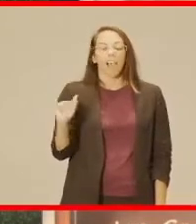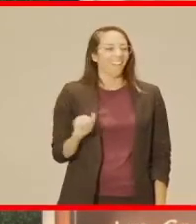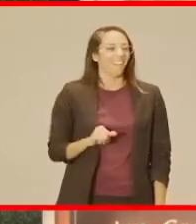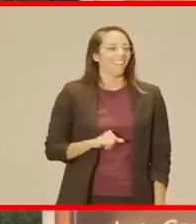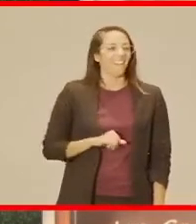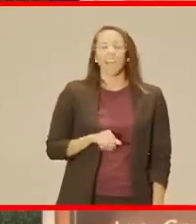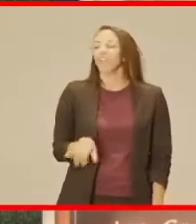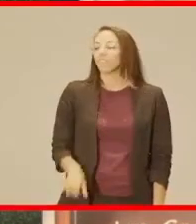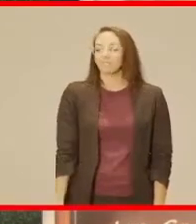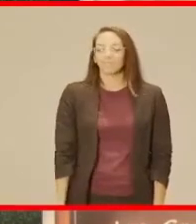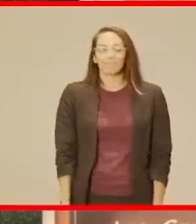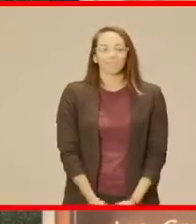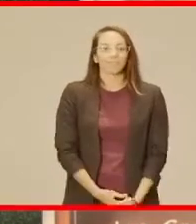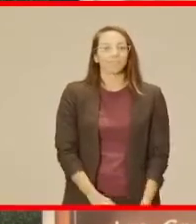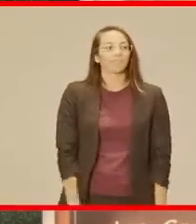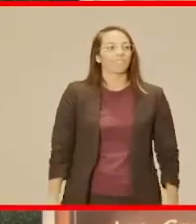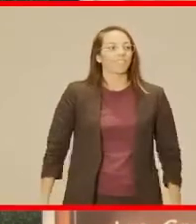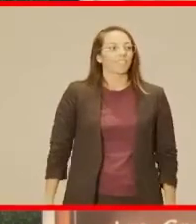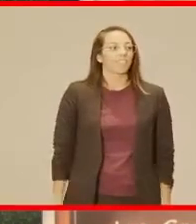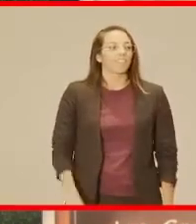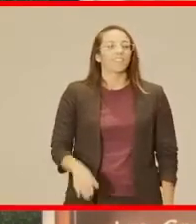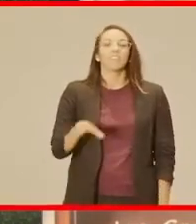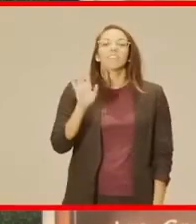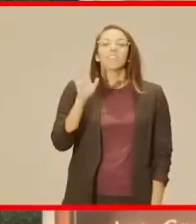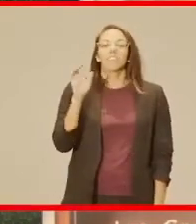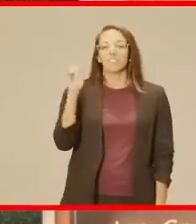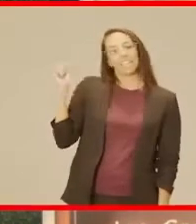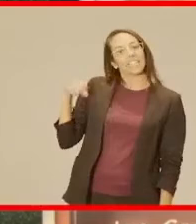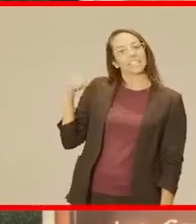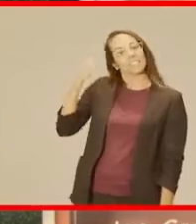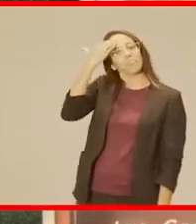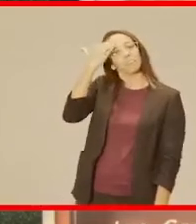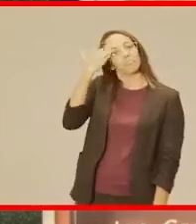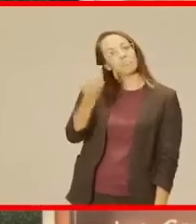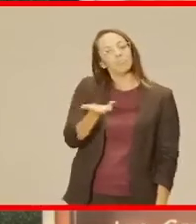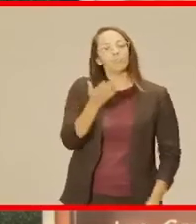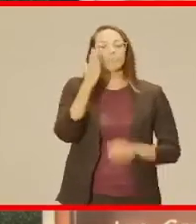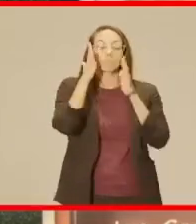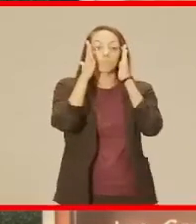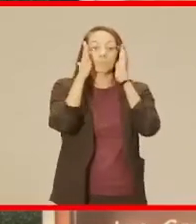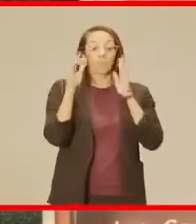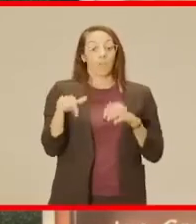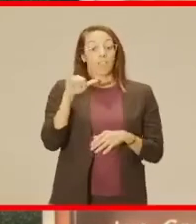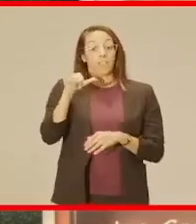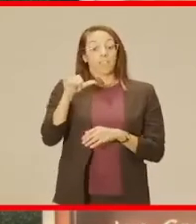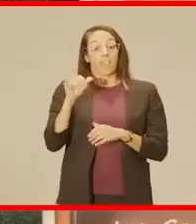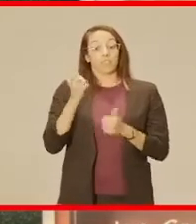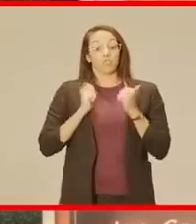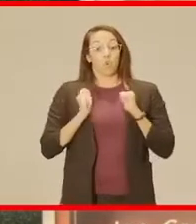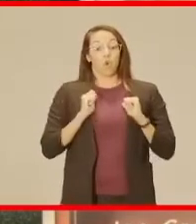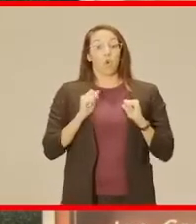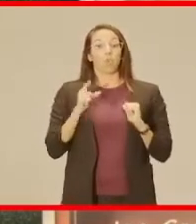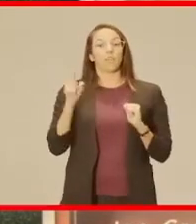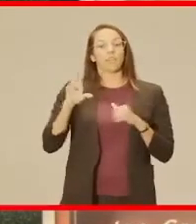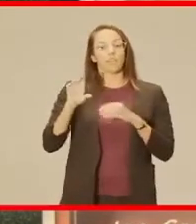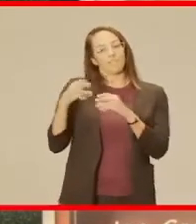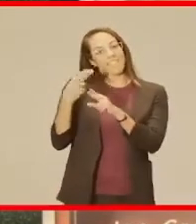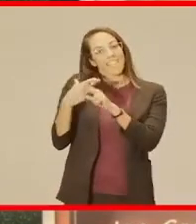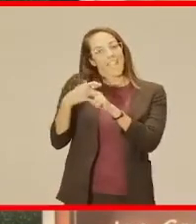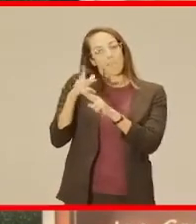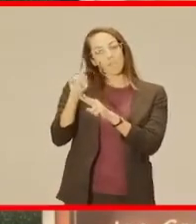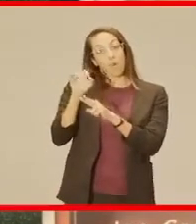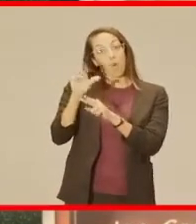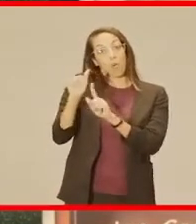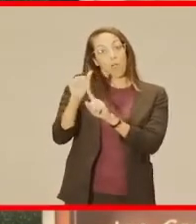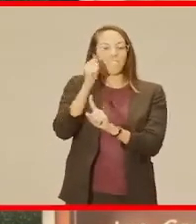Yes? Well, in the legend of Korra, it's about this girl named Korra who has the